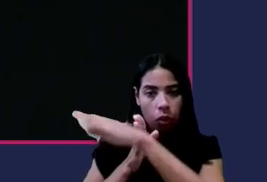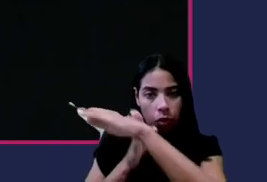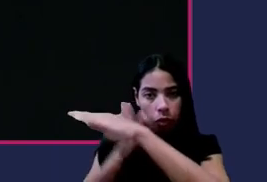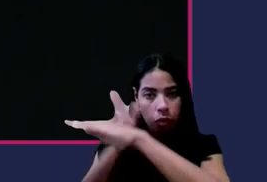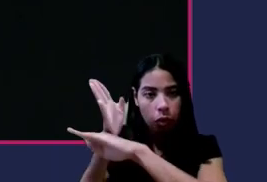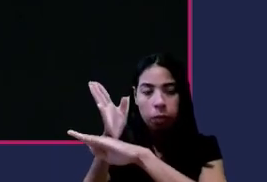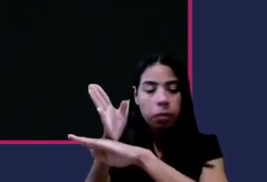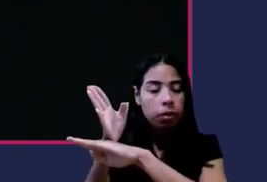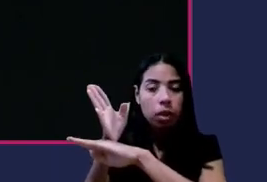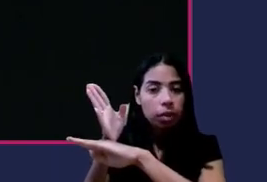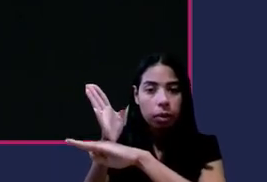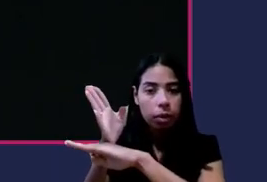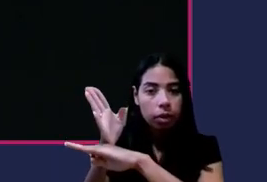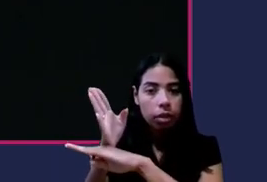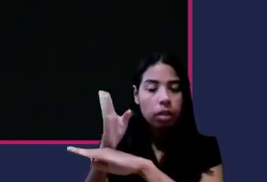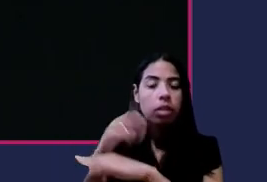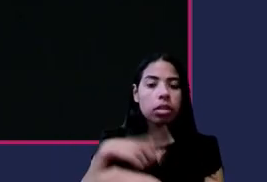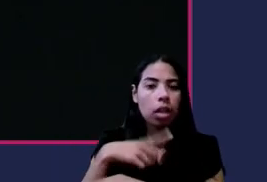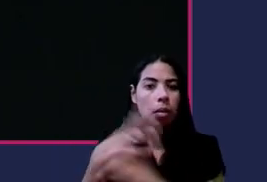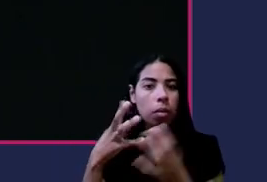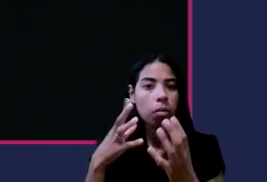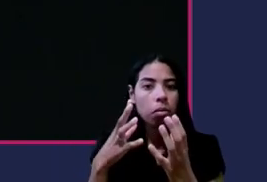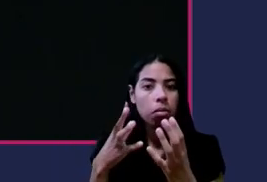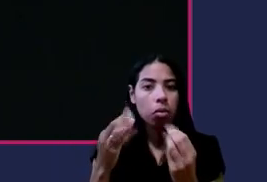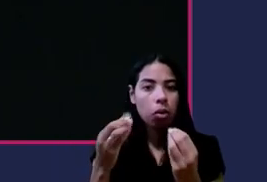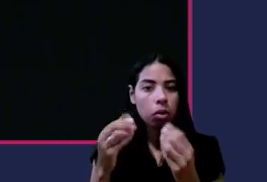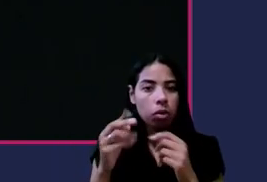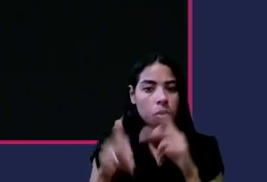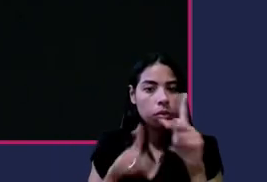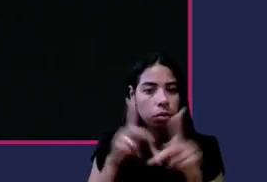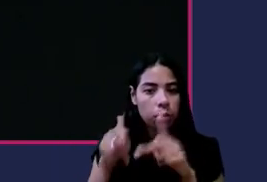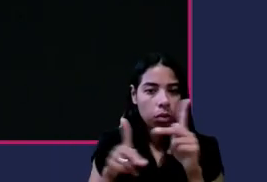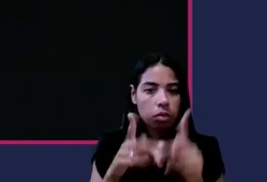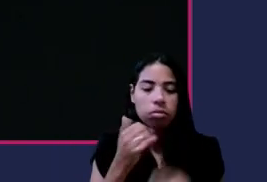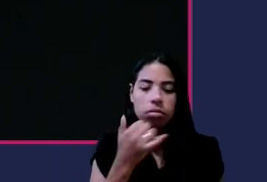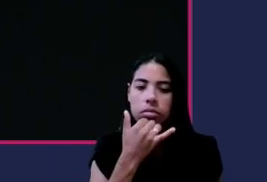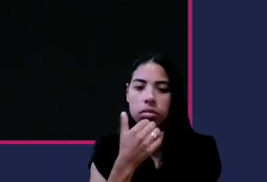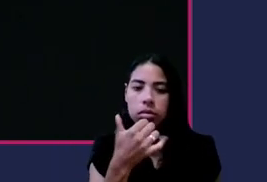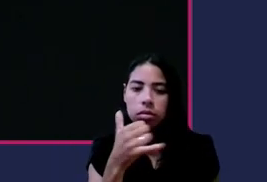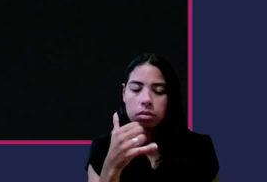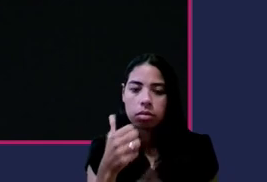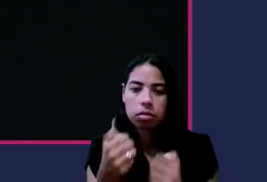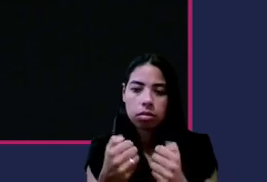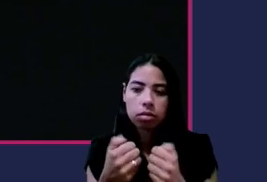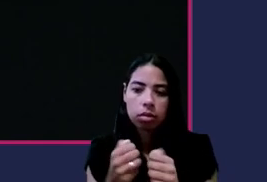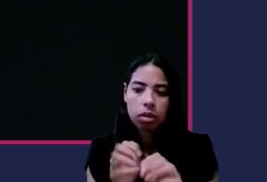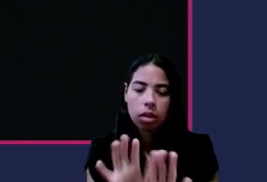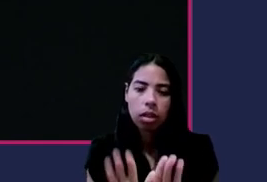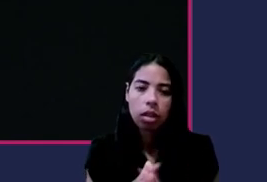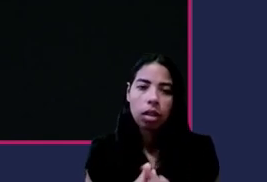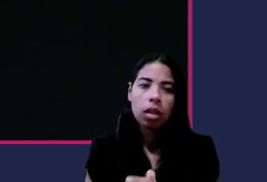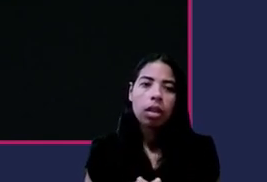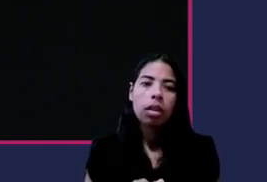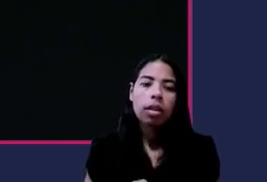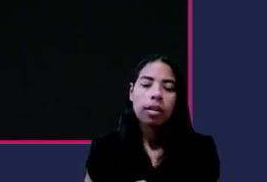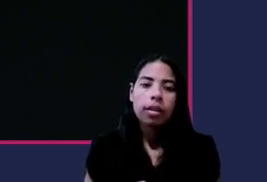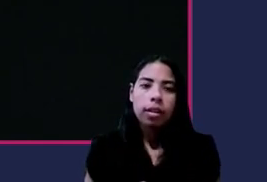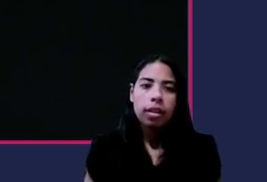to Denmark, and despite having 6 million inhabitants, let me just turn this off, sorry.